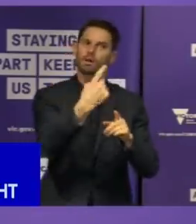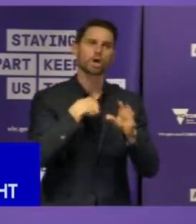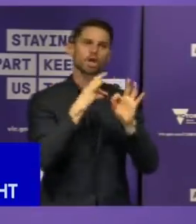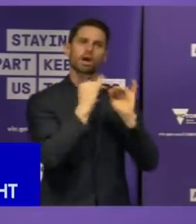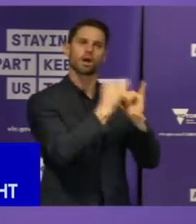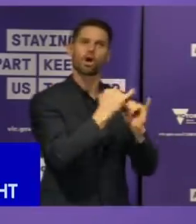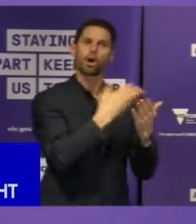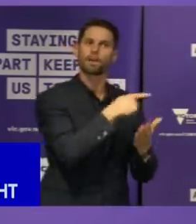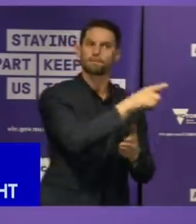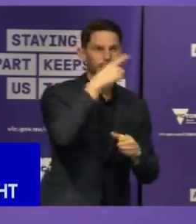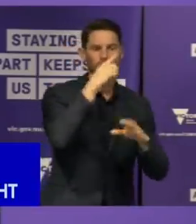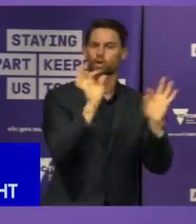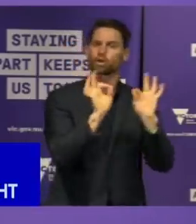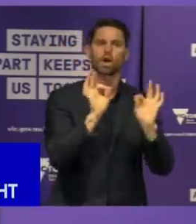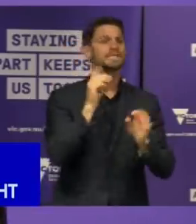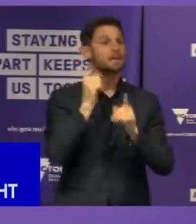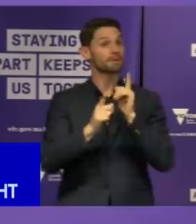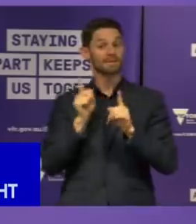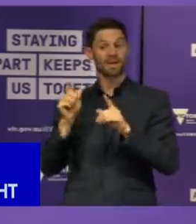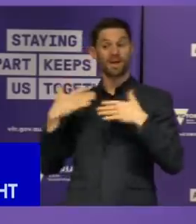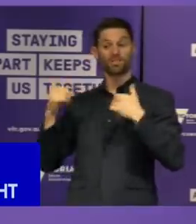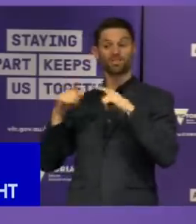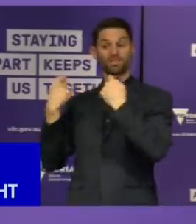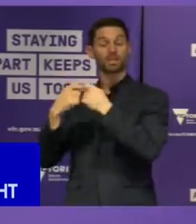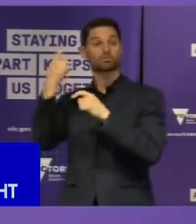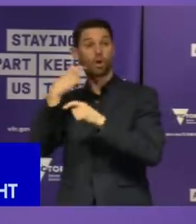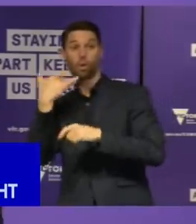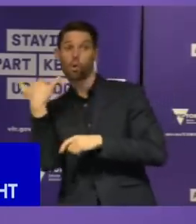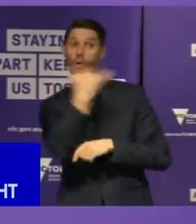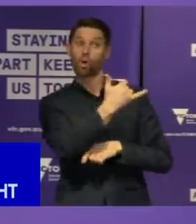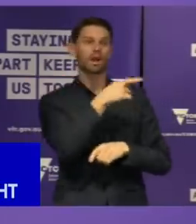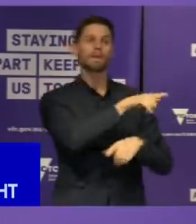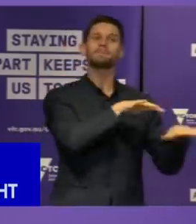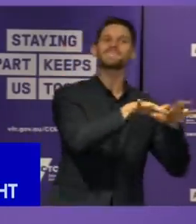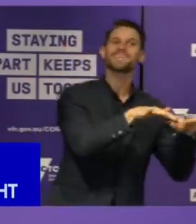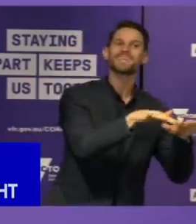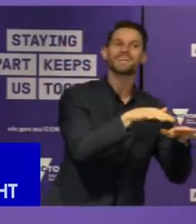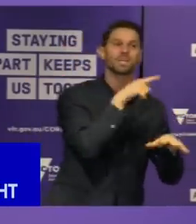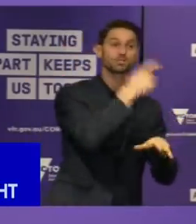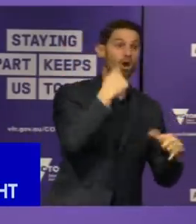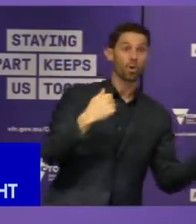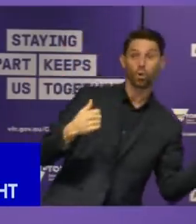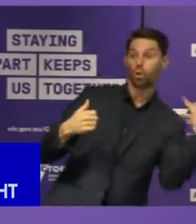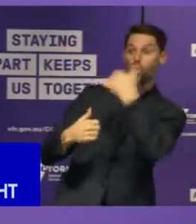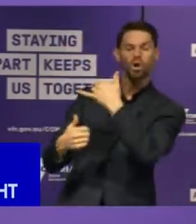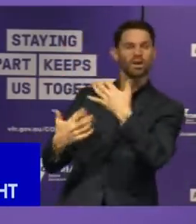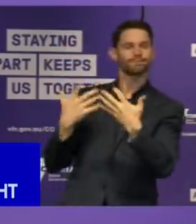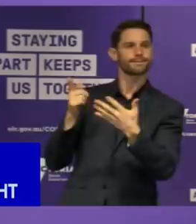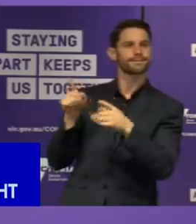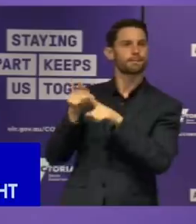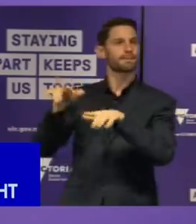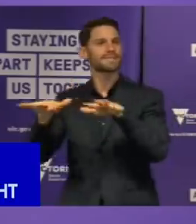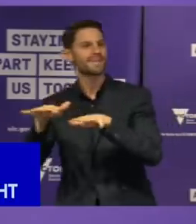just be playing phone tag, if you like, back and forth, but not actually connecting with those people. That can be up to